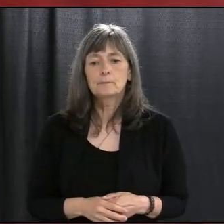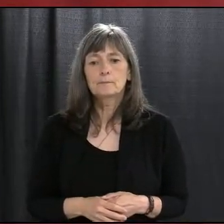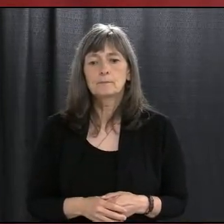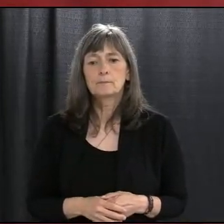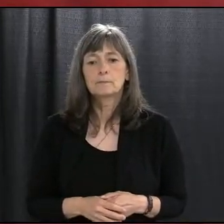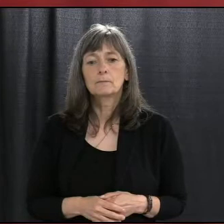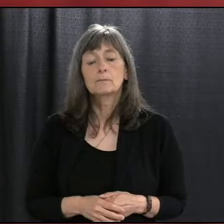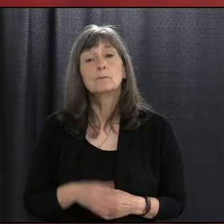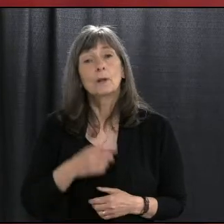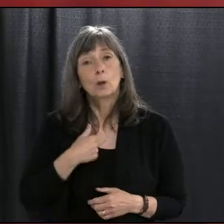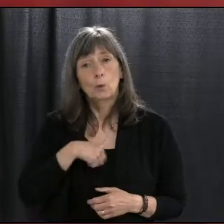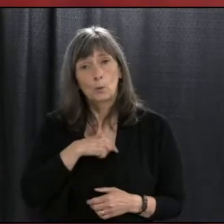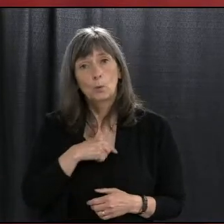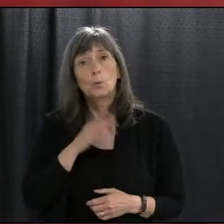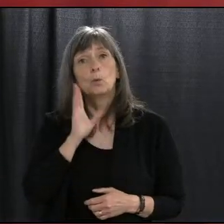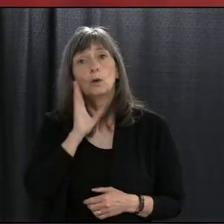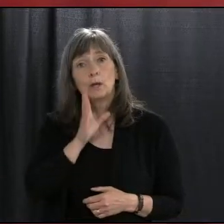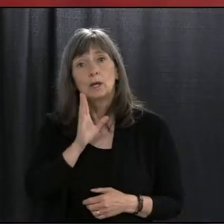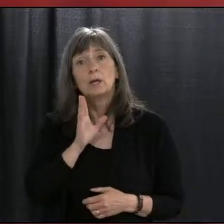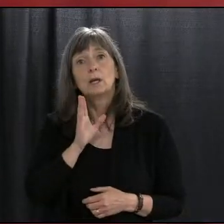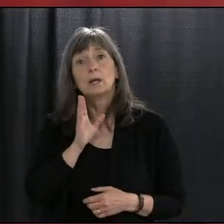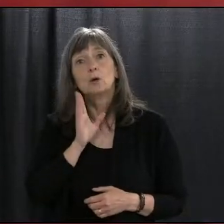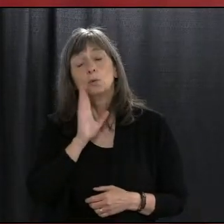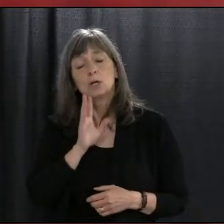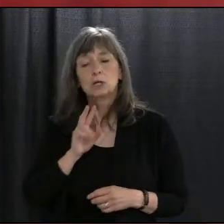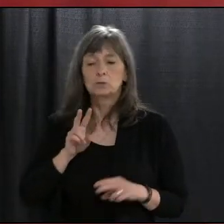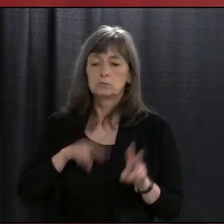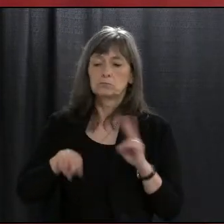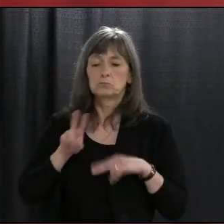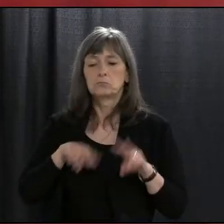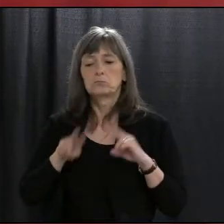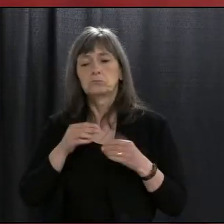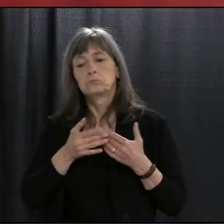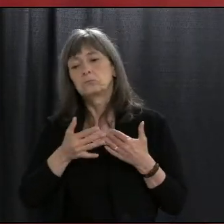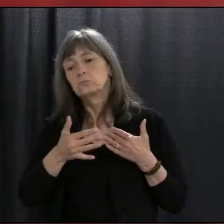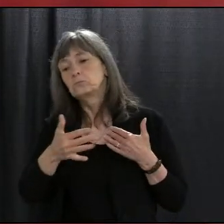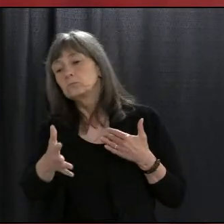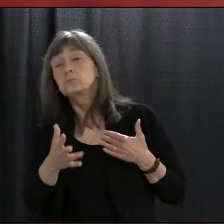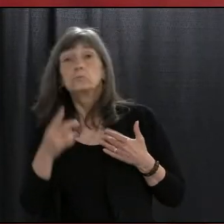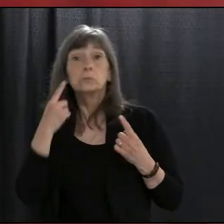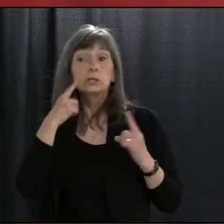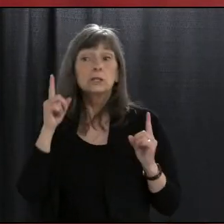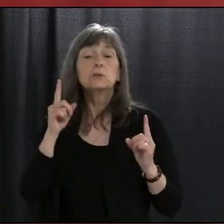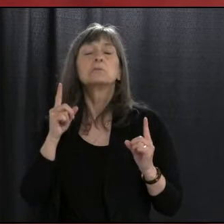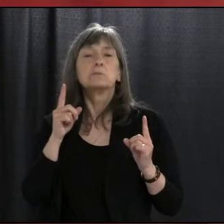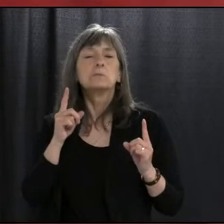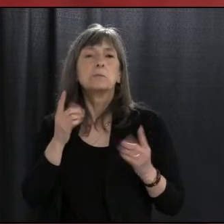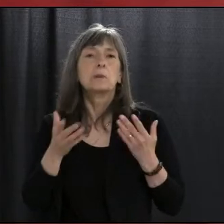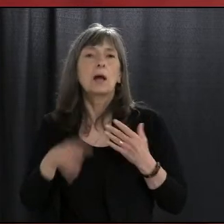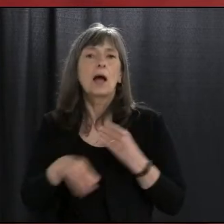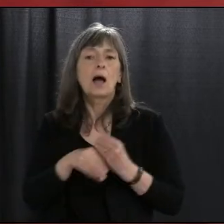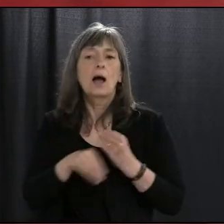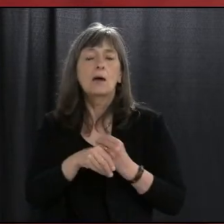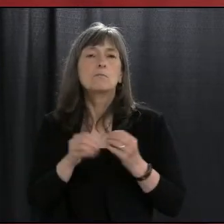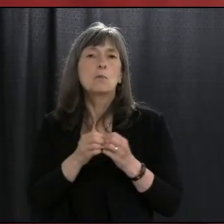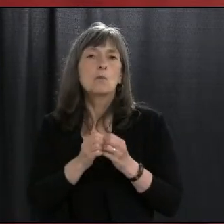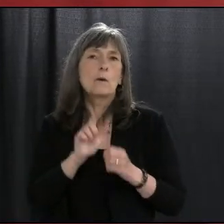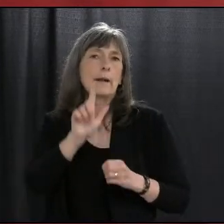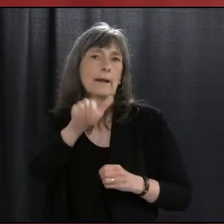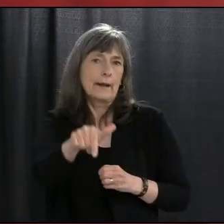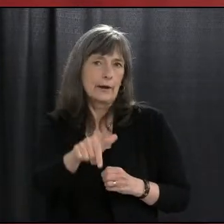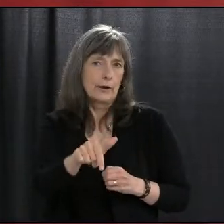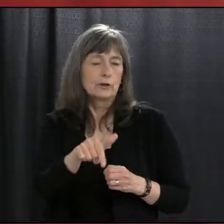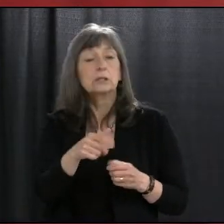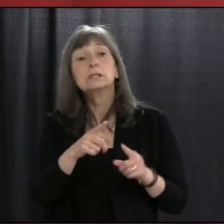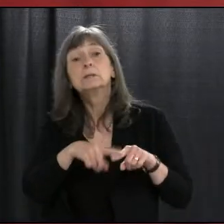Newfoundland and Labrador Health Services will assess the success of these clinics and look to have additional mobile clinics travel to other areas of the province experiencing